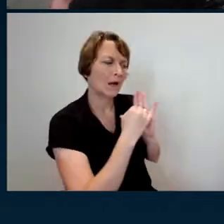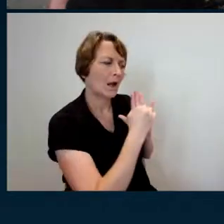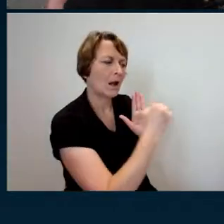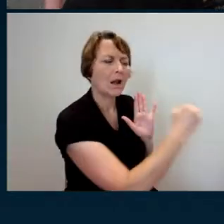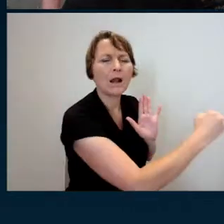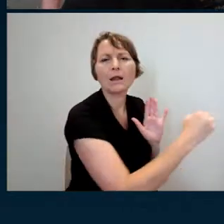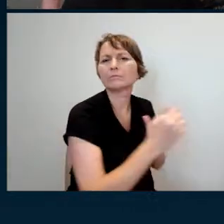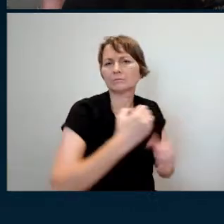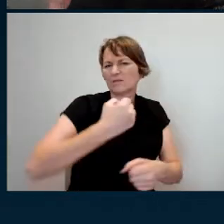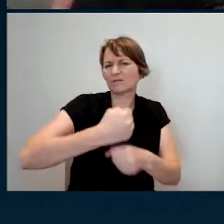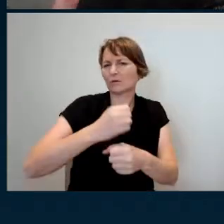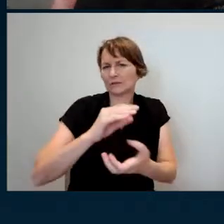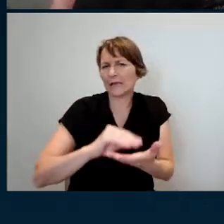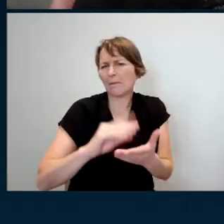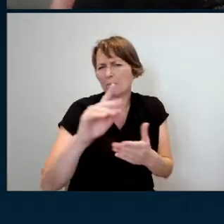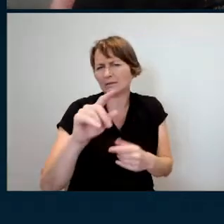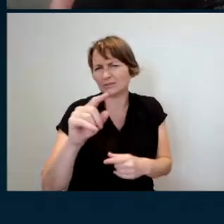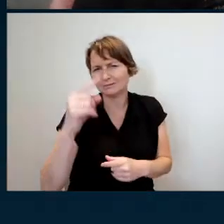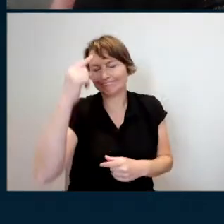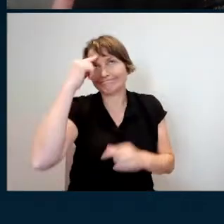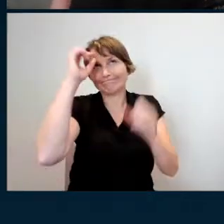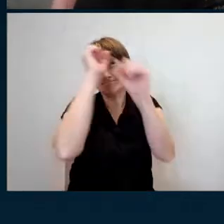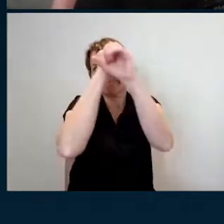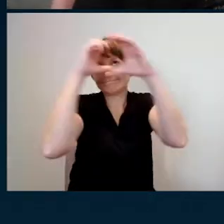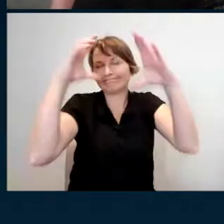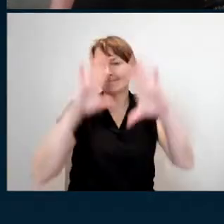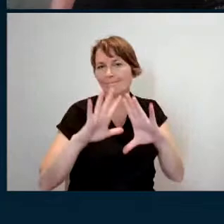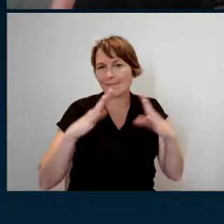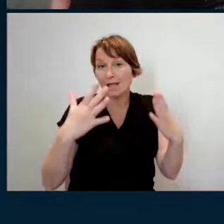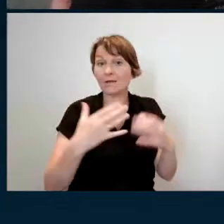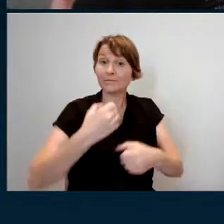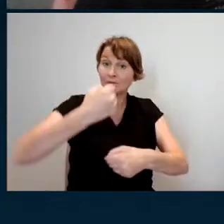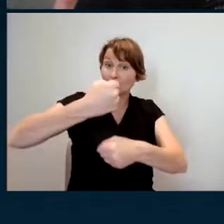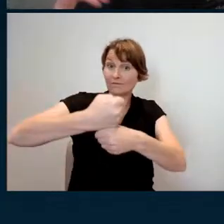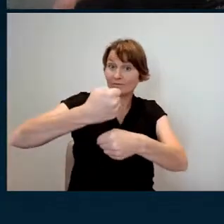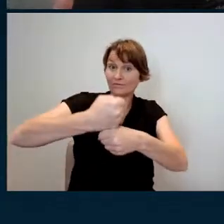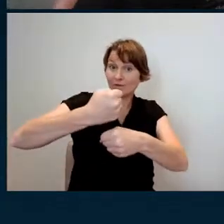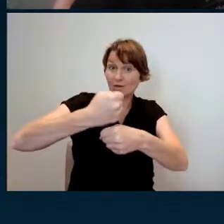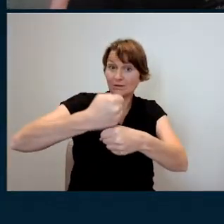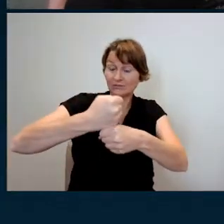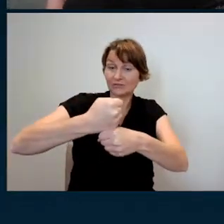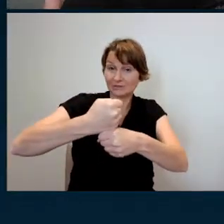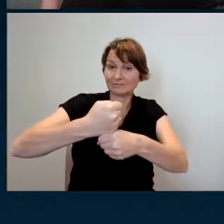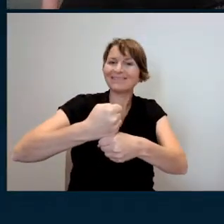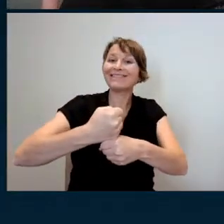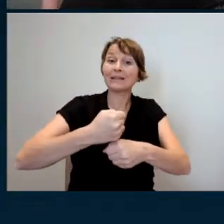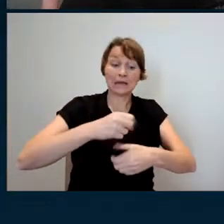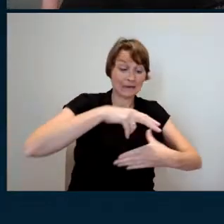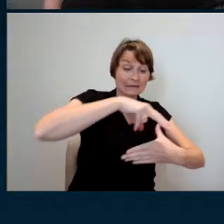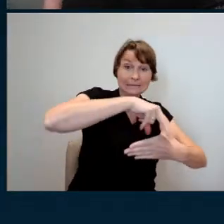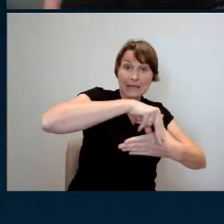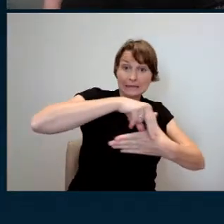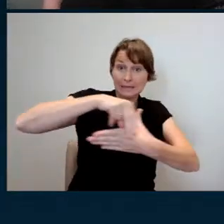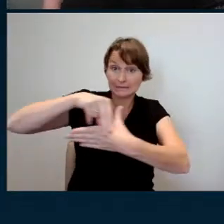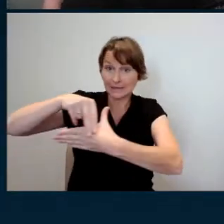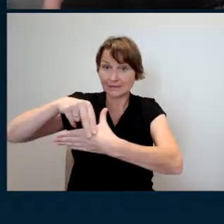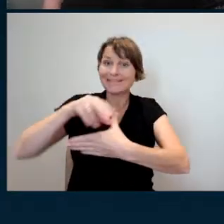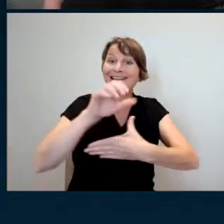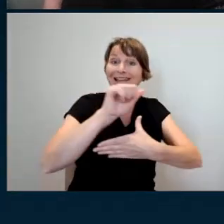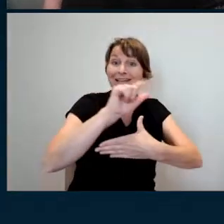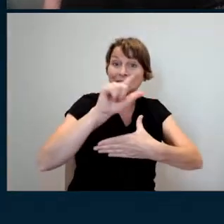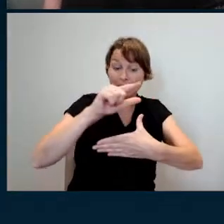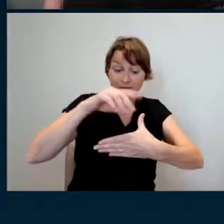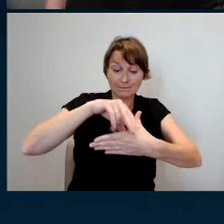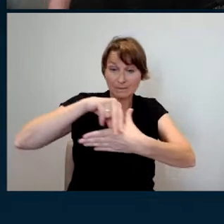is just to get an overview. Within the function, I would say get AZ resources with a tag, and then I would remove the AZ resources and I'd be